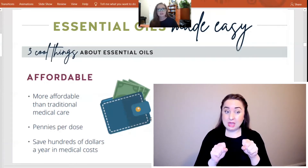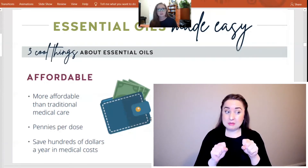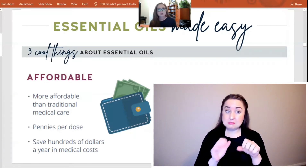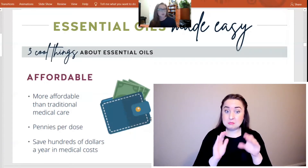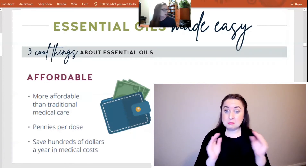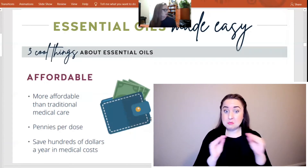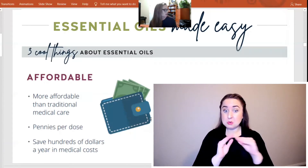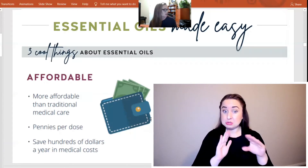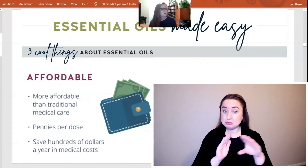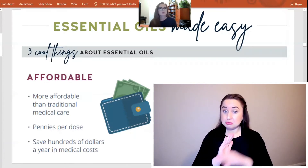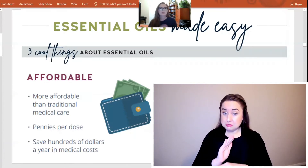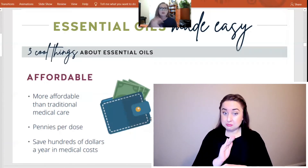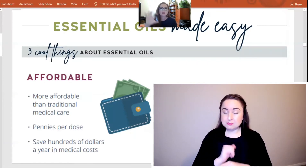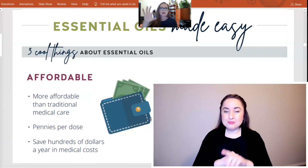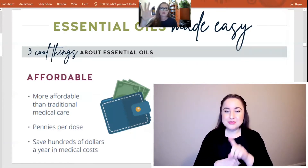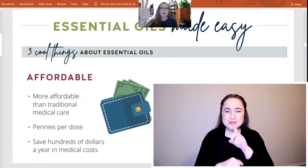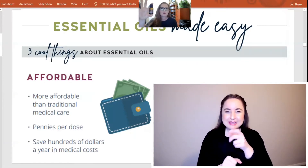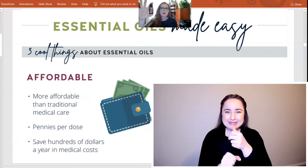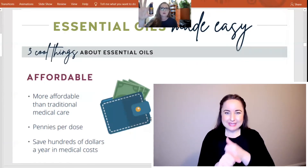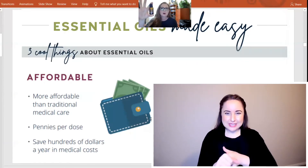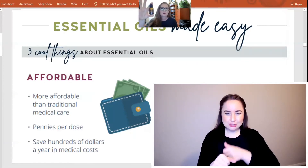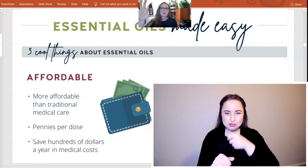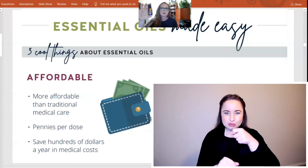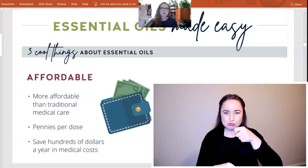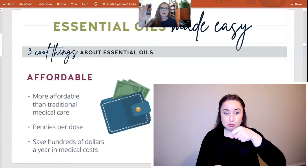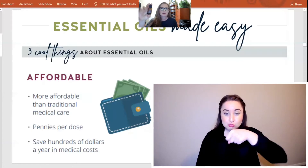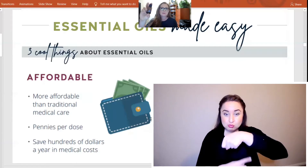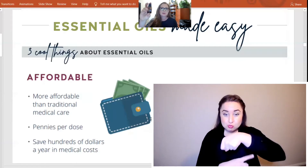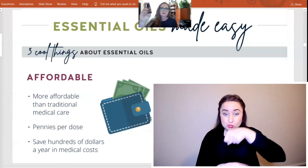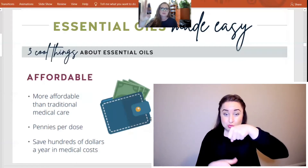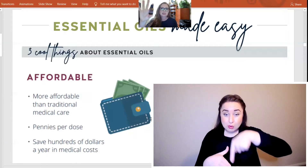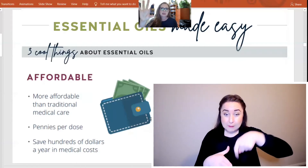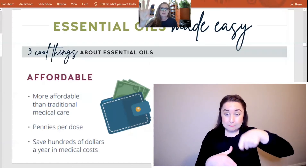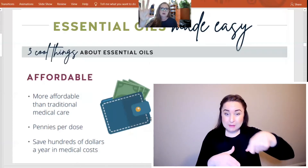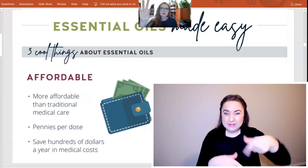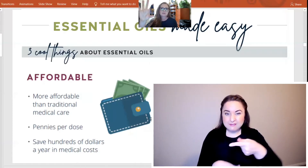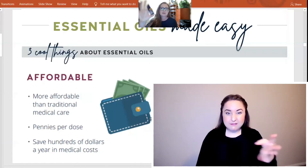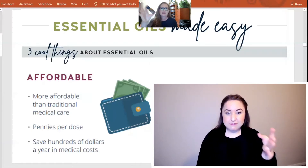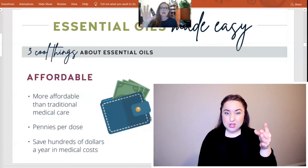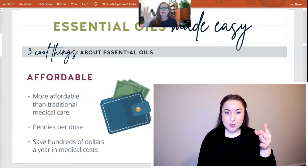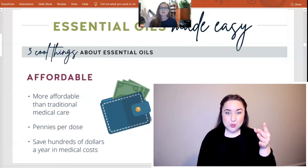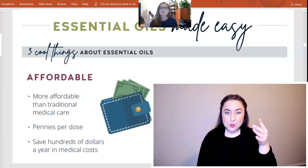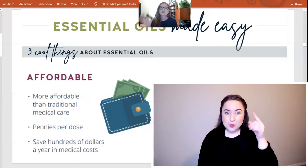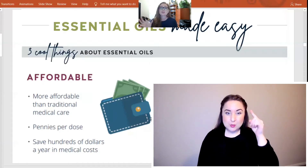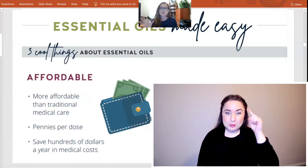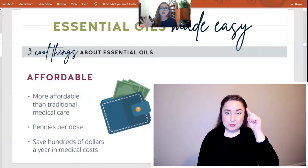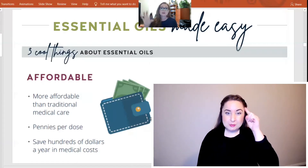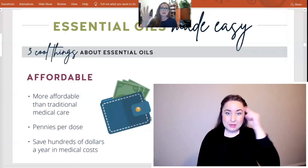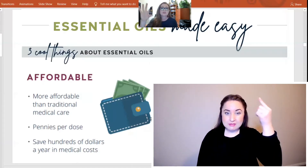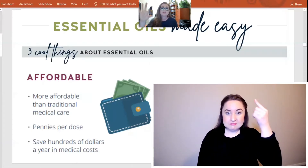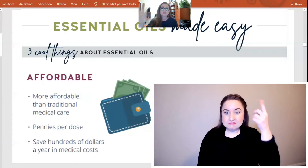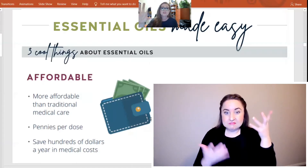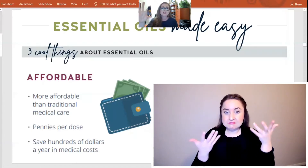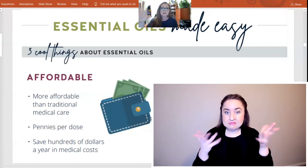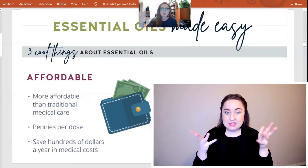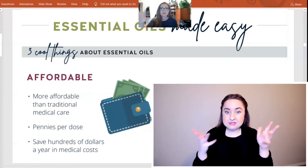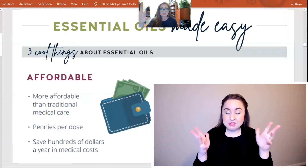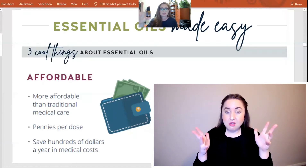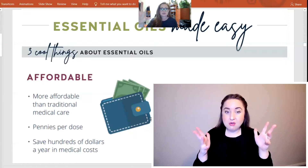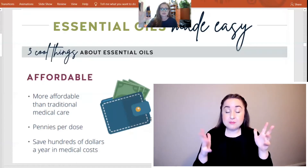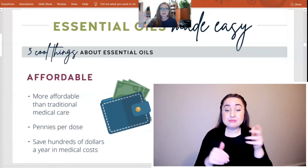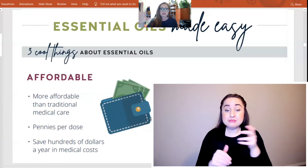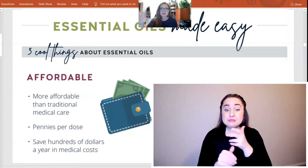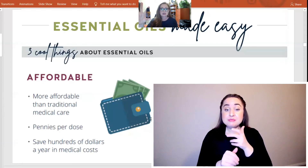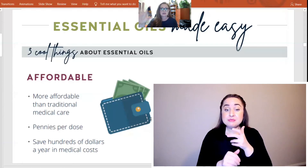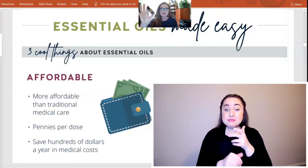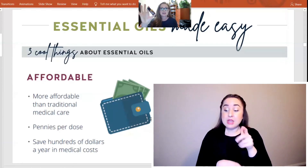pennies per dose. If you look at our oil bottle, the 15 ml, it's 250 doses